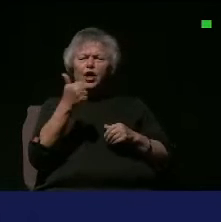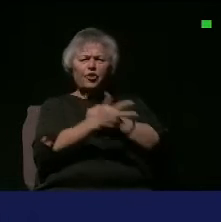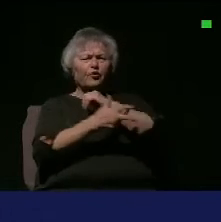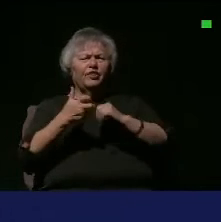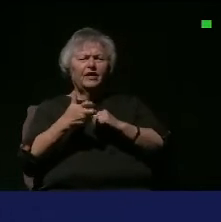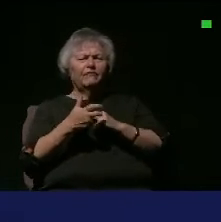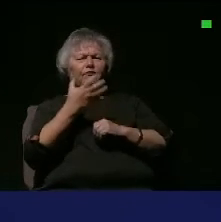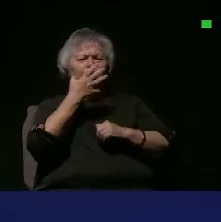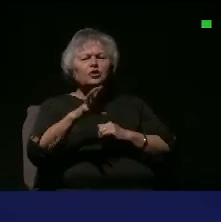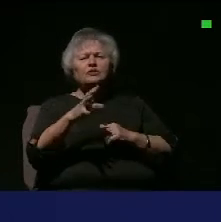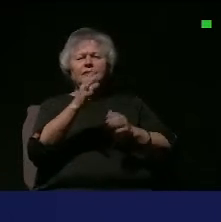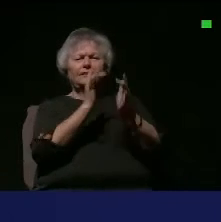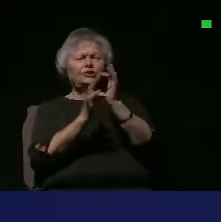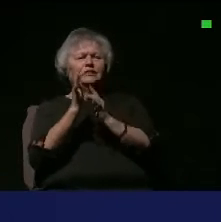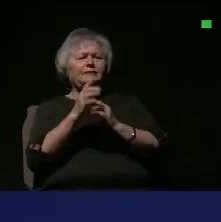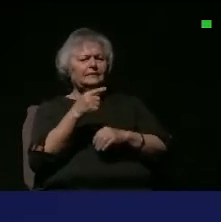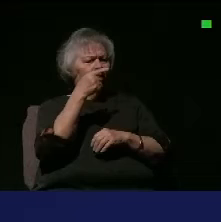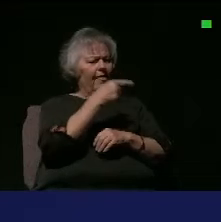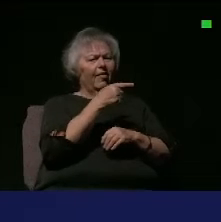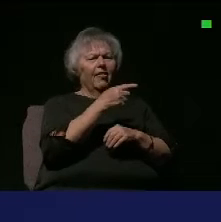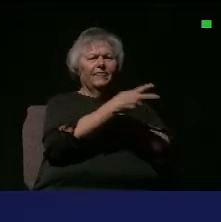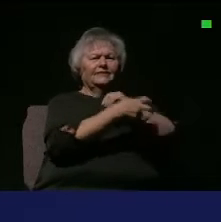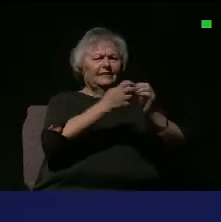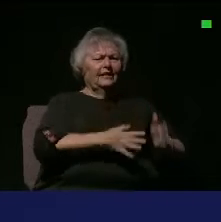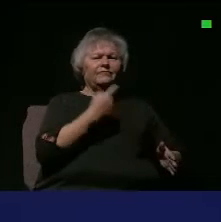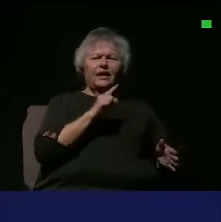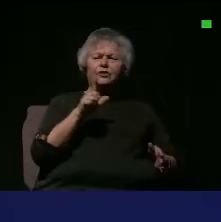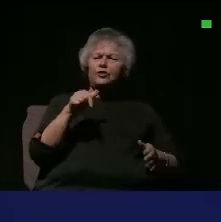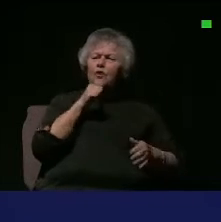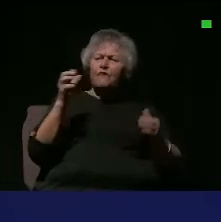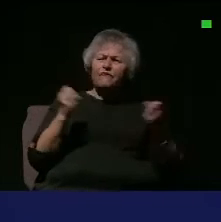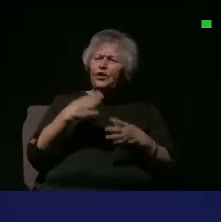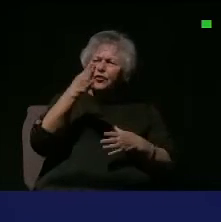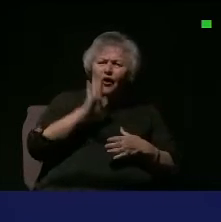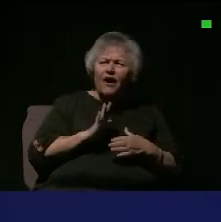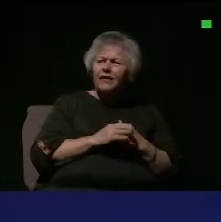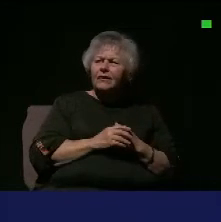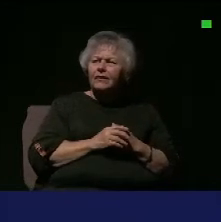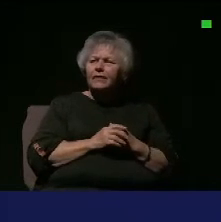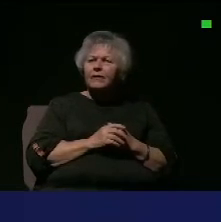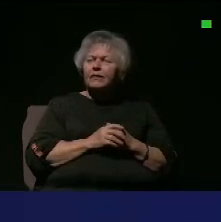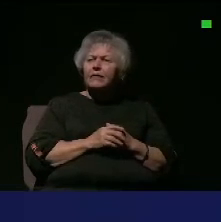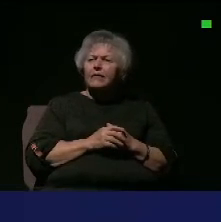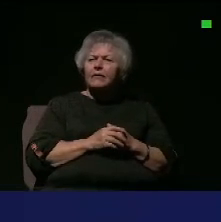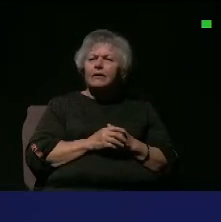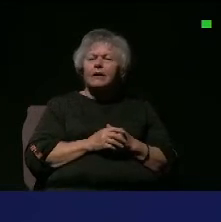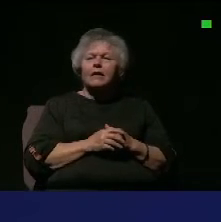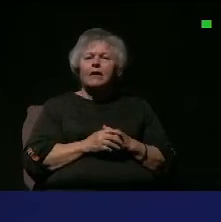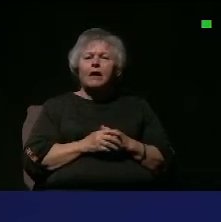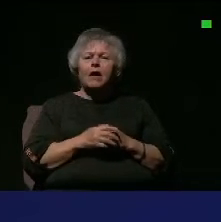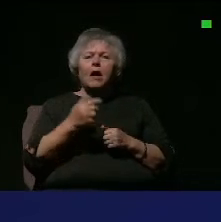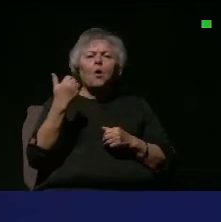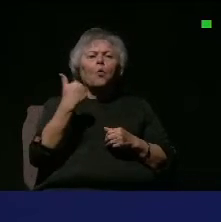he responded by saying this: "Do you not even fear God, seeing you're under the same condemnation? And listen to this: